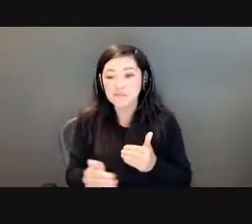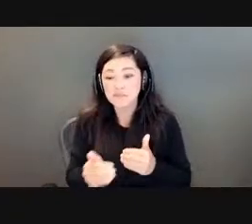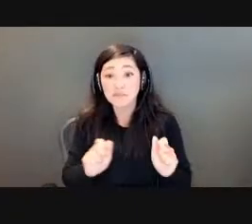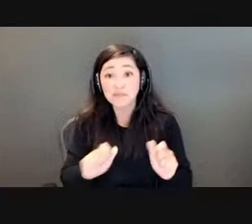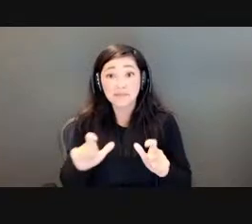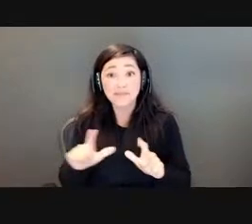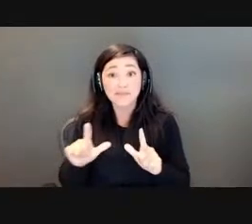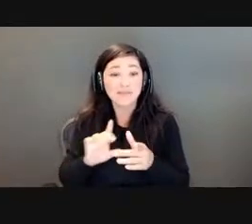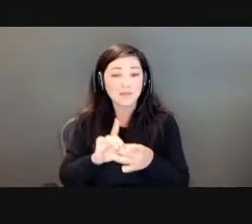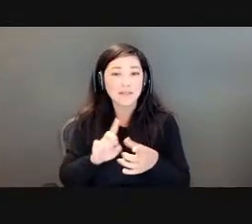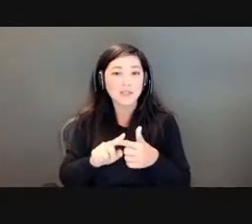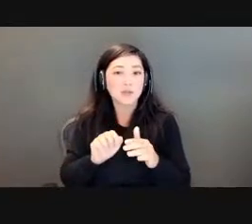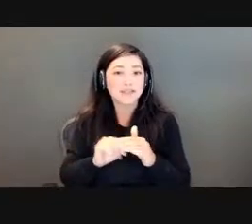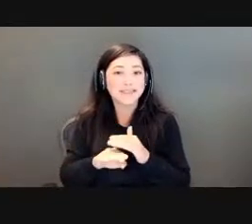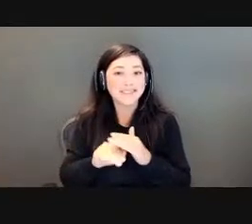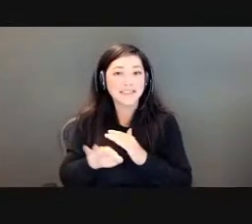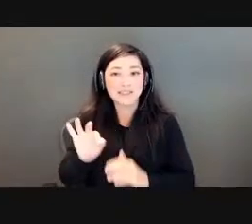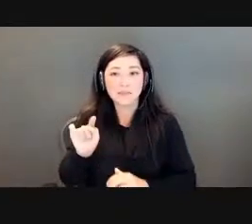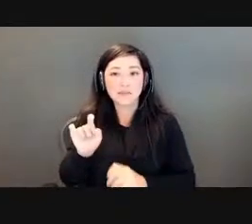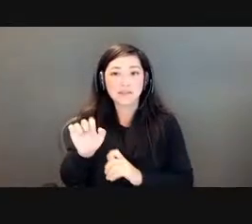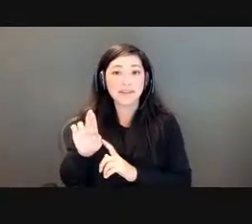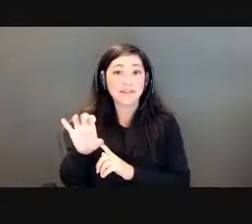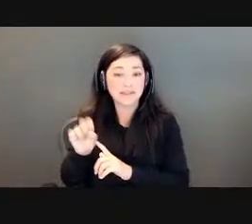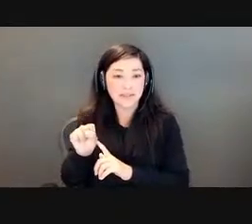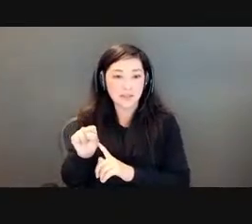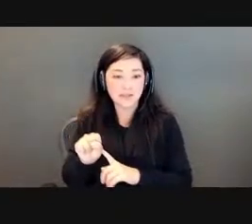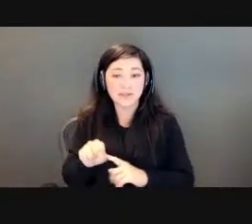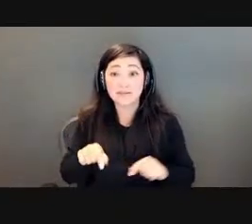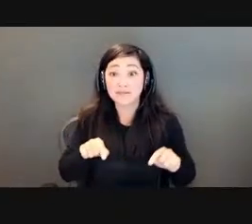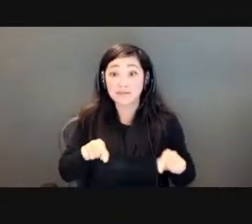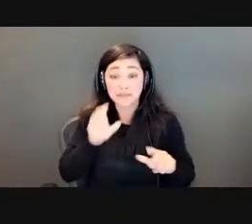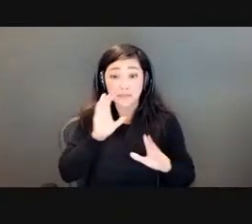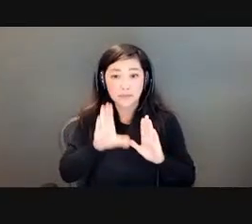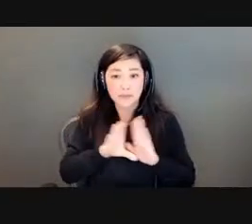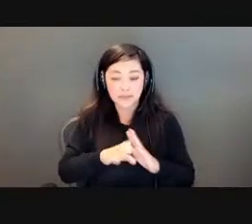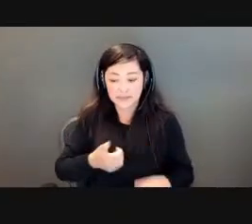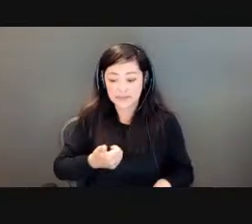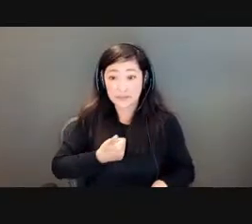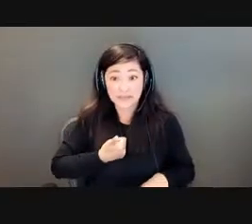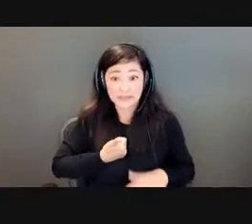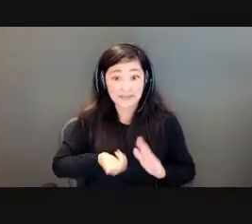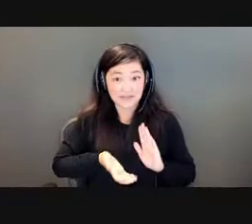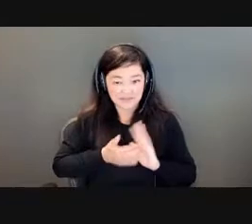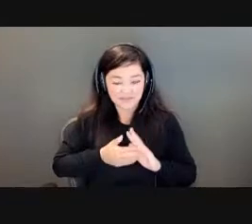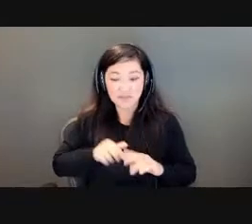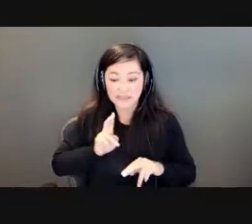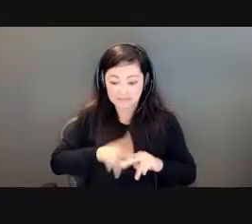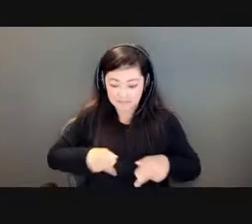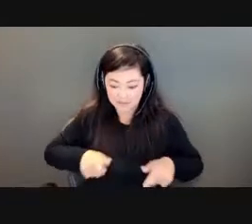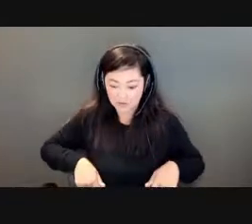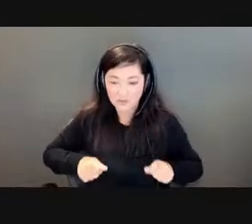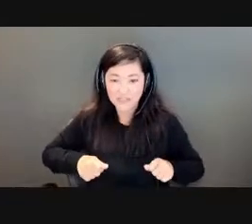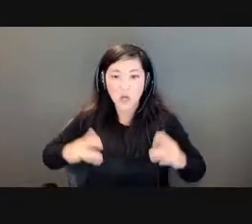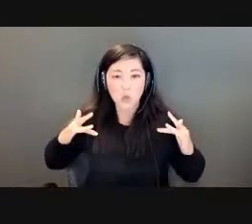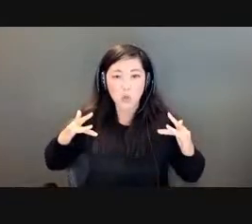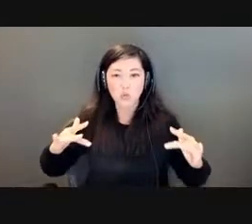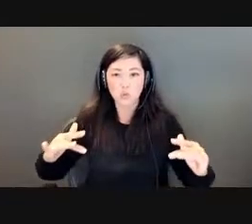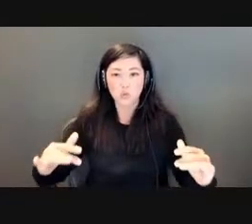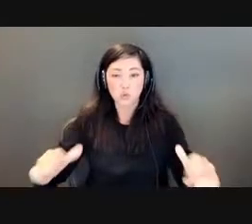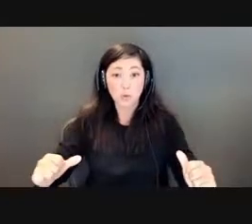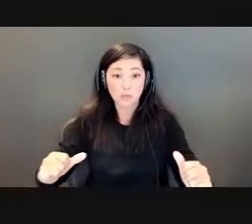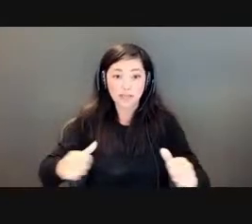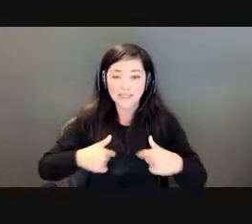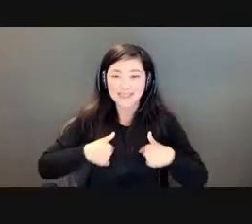Features. This one has a picture of me in a blank cargo van. I'm sitting in my wheelchair and I'm just